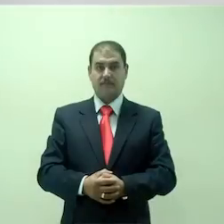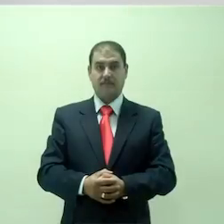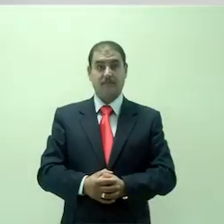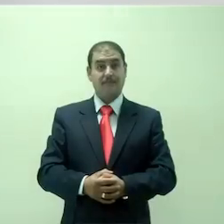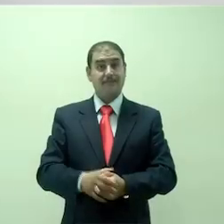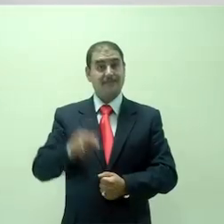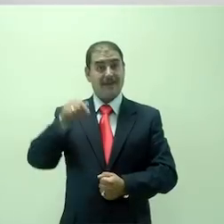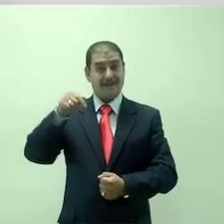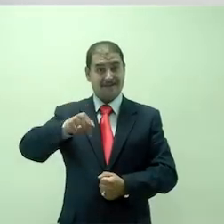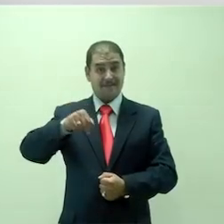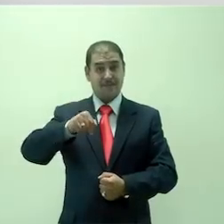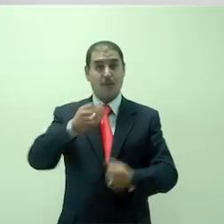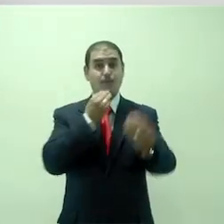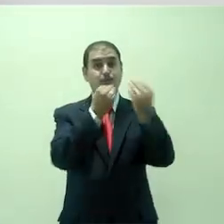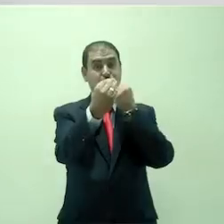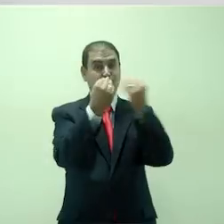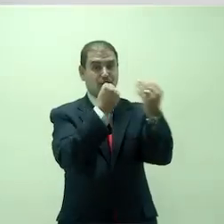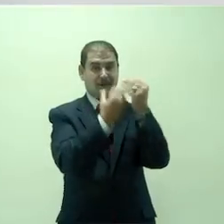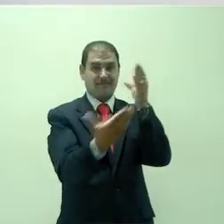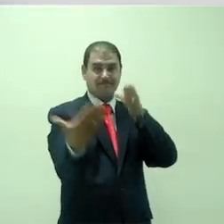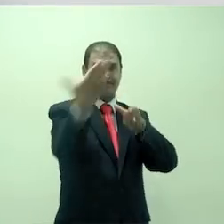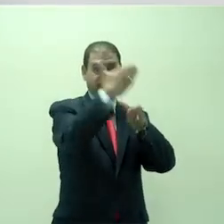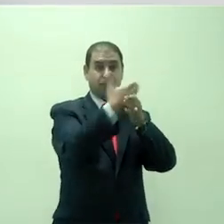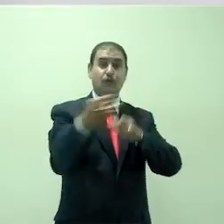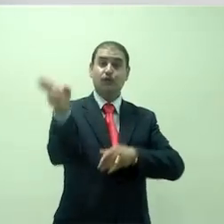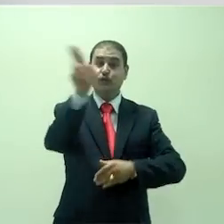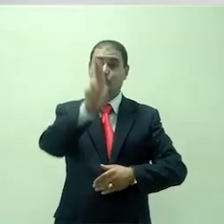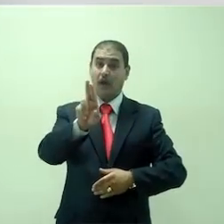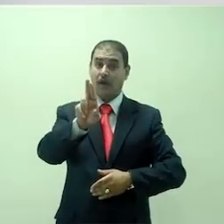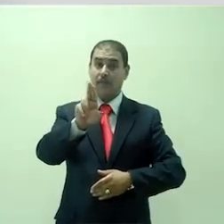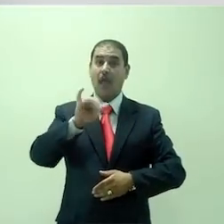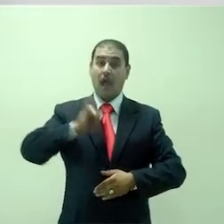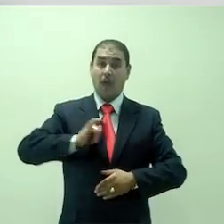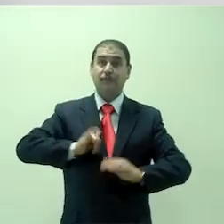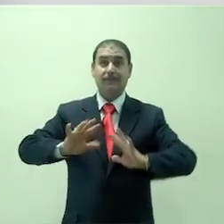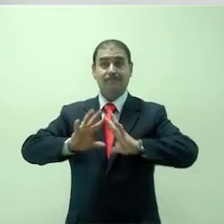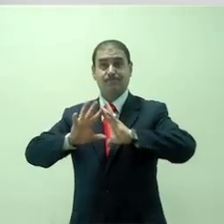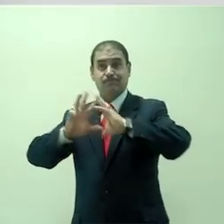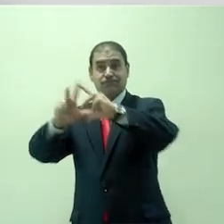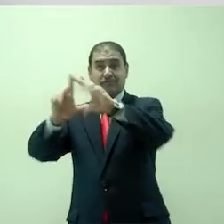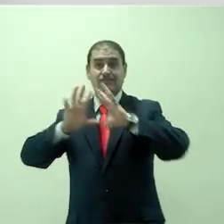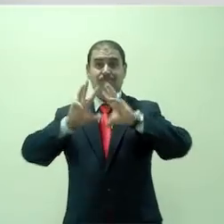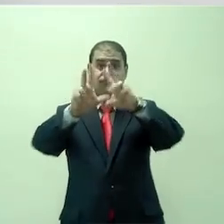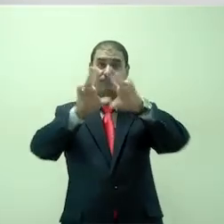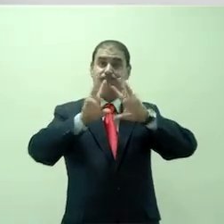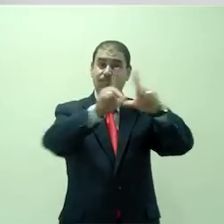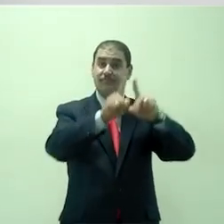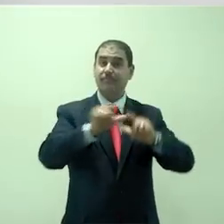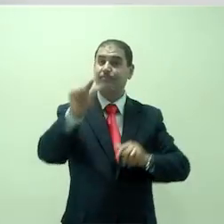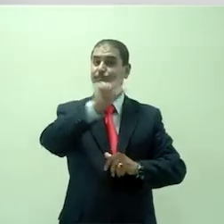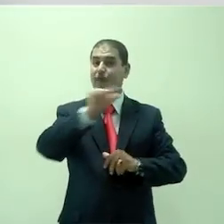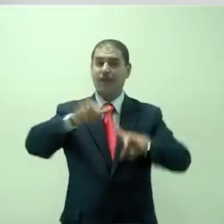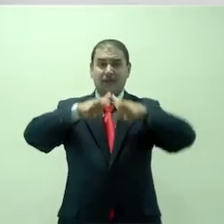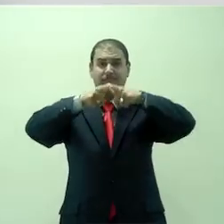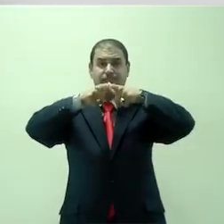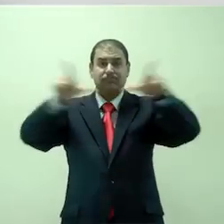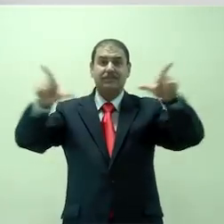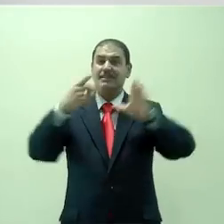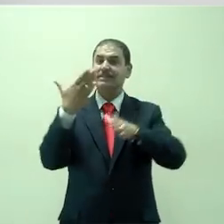Do you have any key messages or recommendations that you would like to relay to those working on the post-2015 development framework?